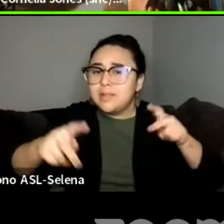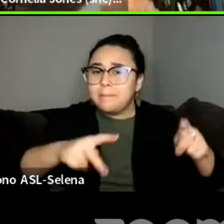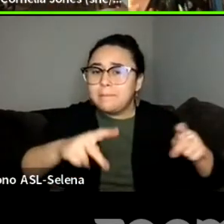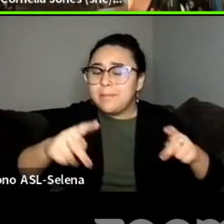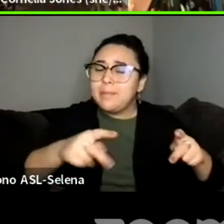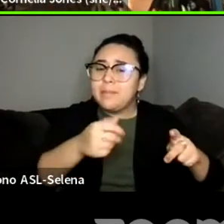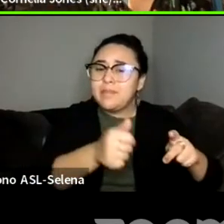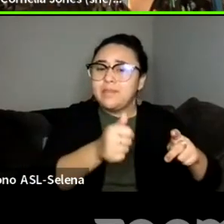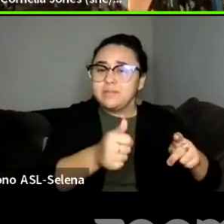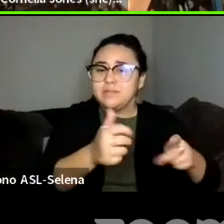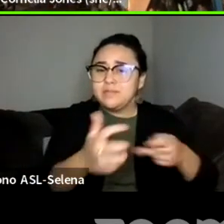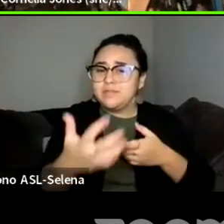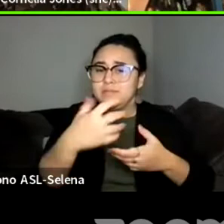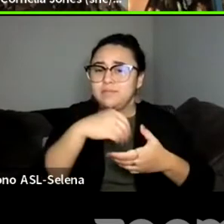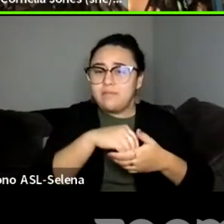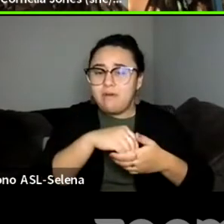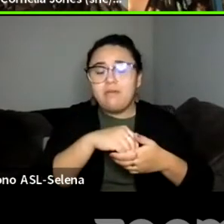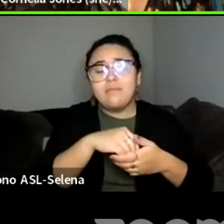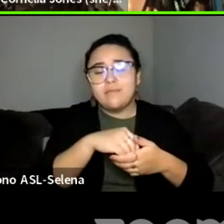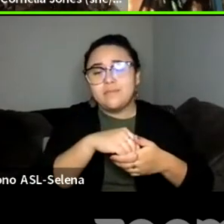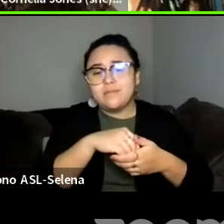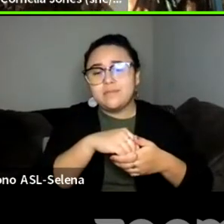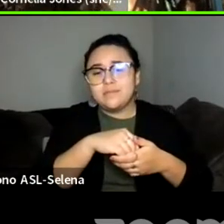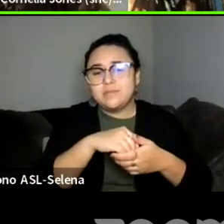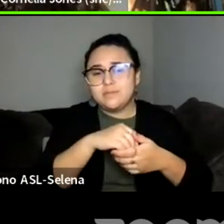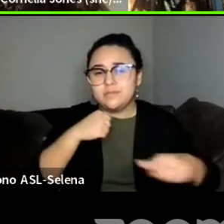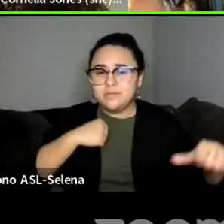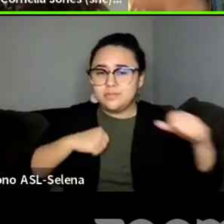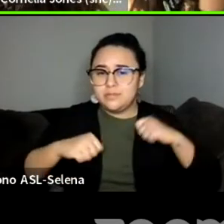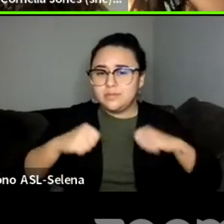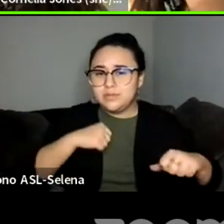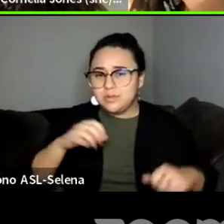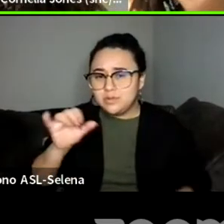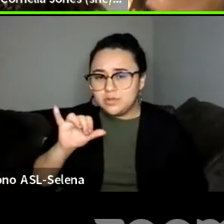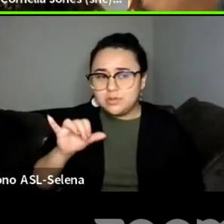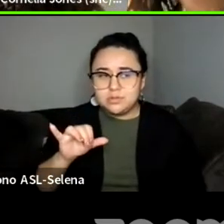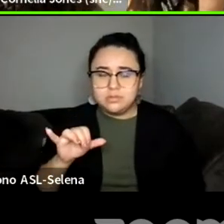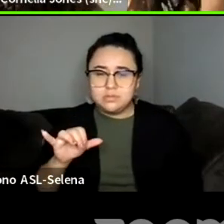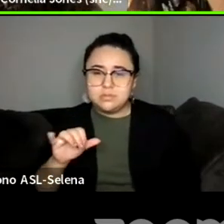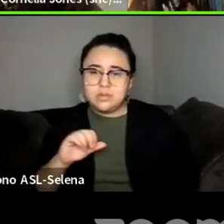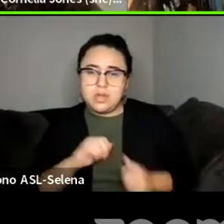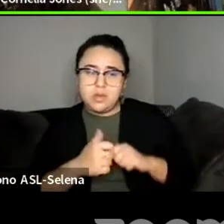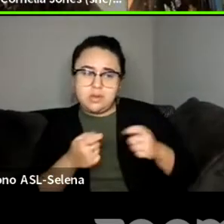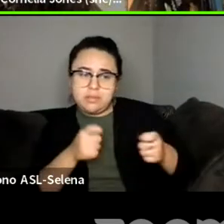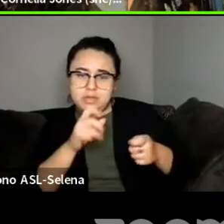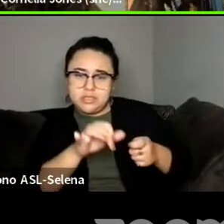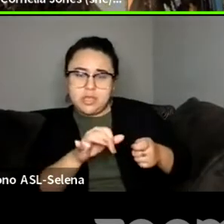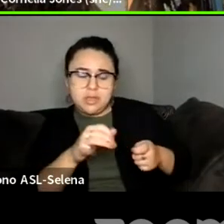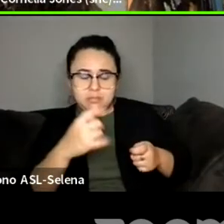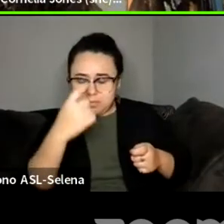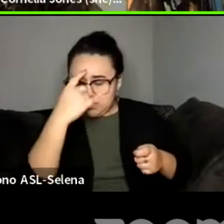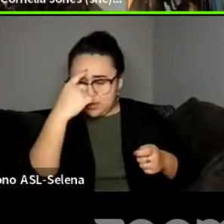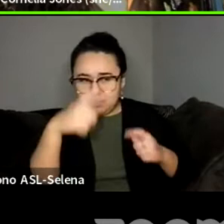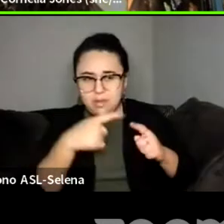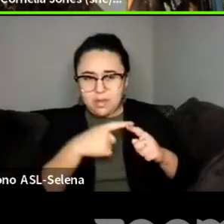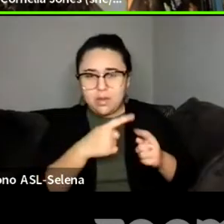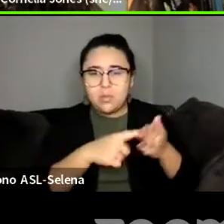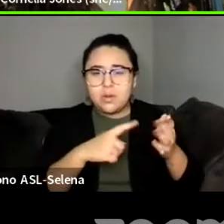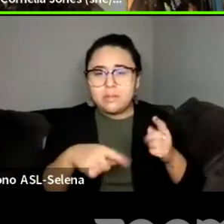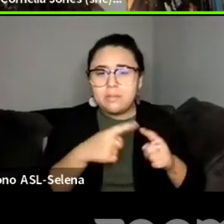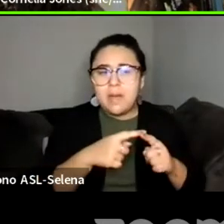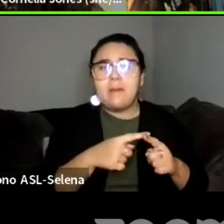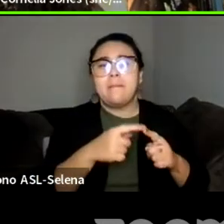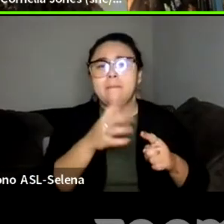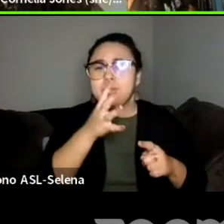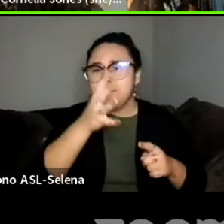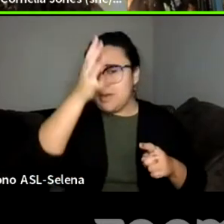are involved in the show too? And then you think about, what about parents in the